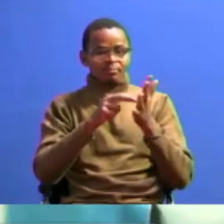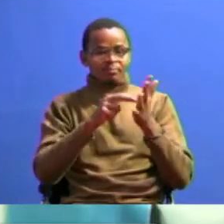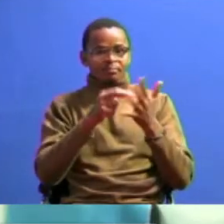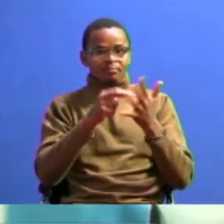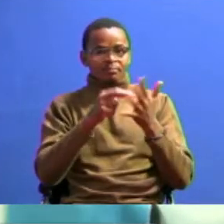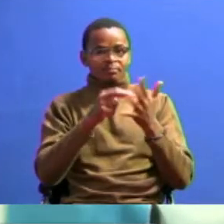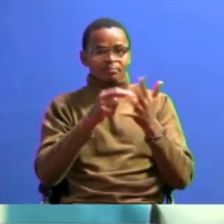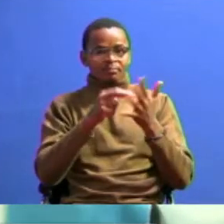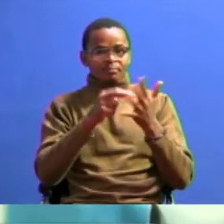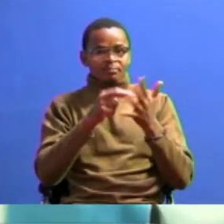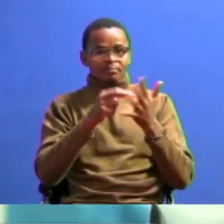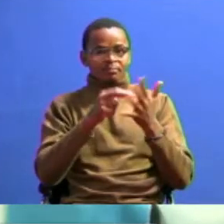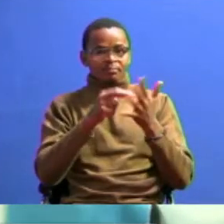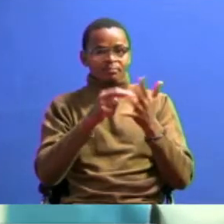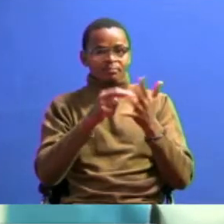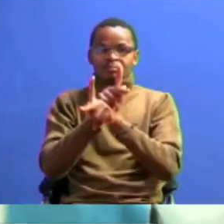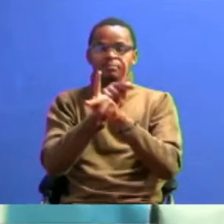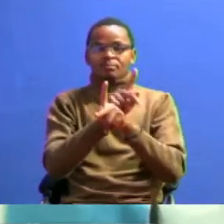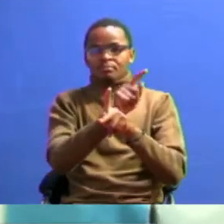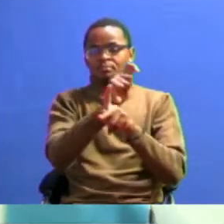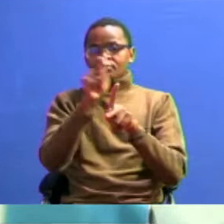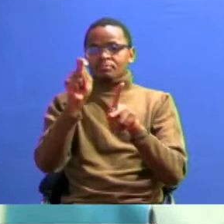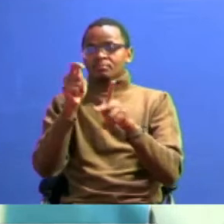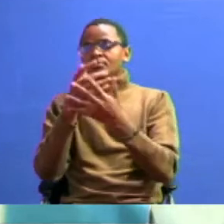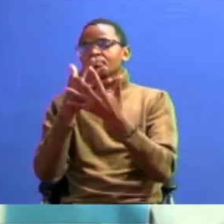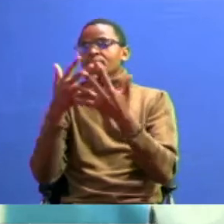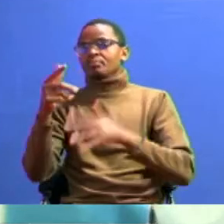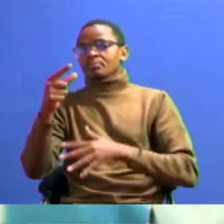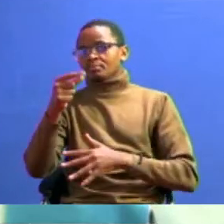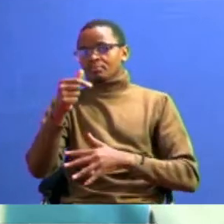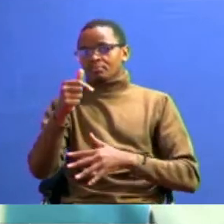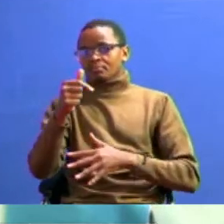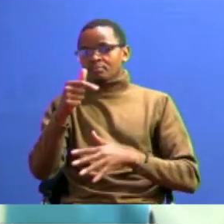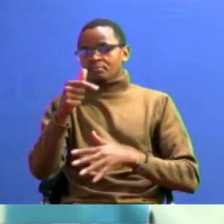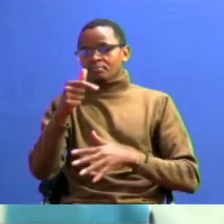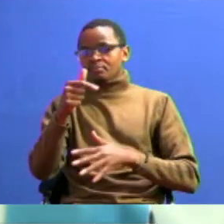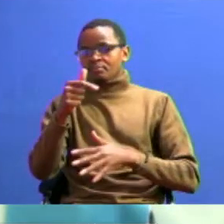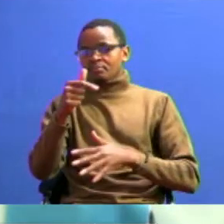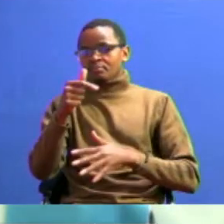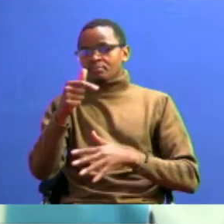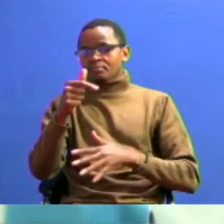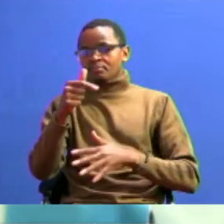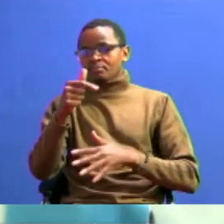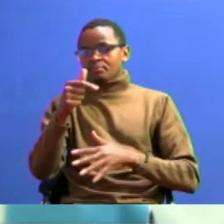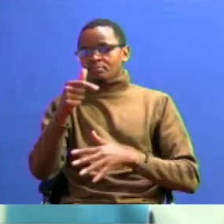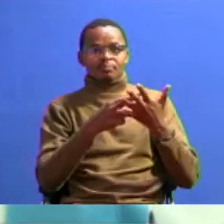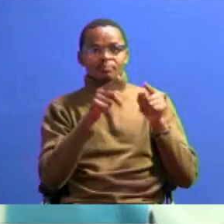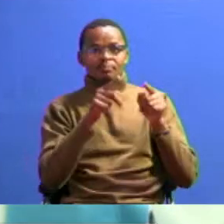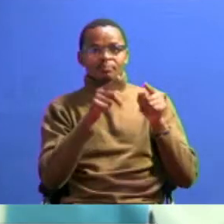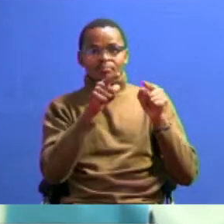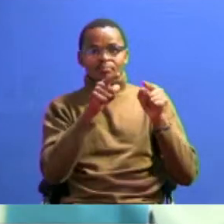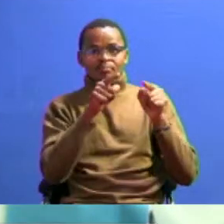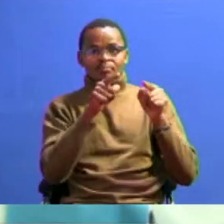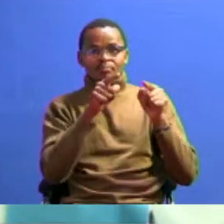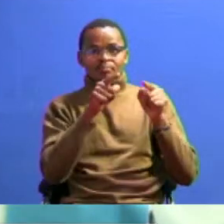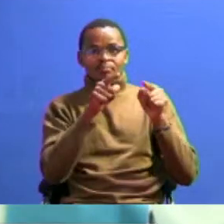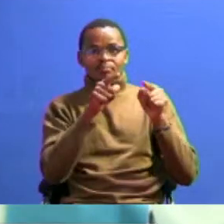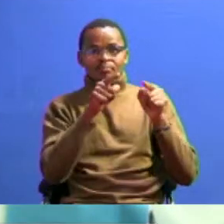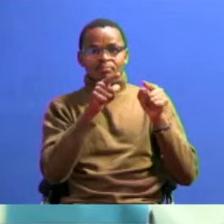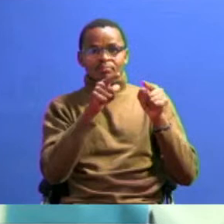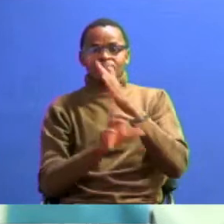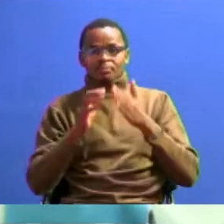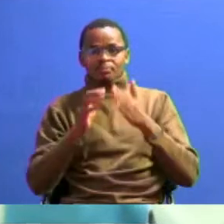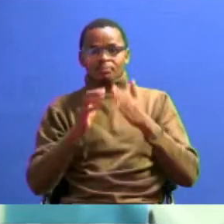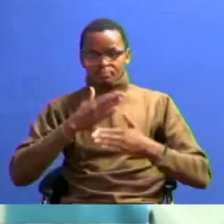in protecting the property and the resources raised nationally in our country, Your